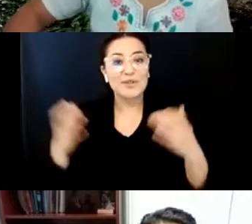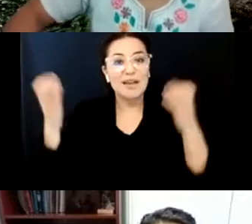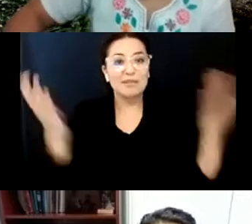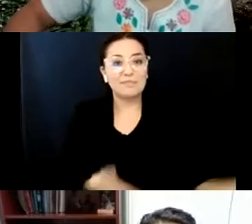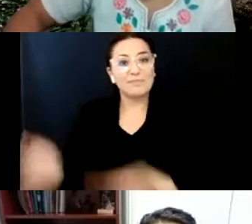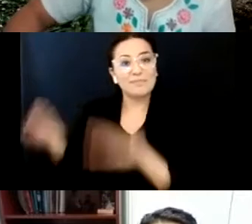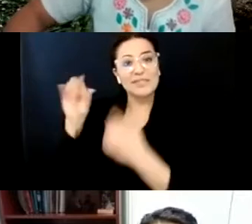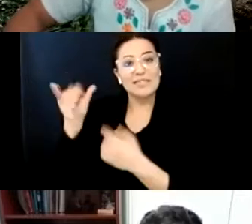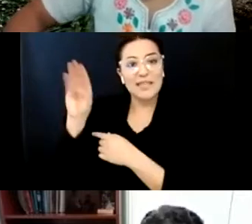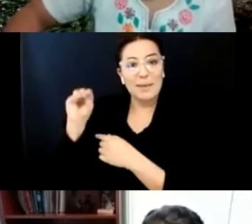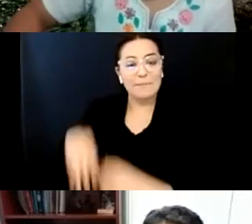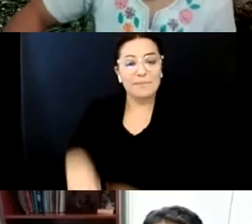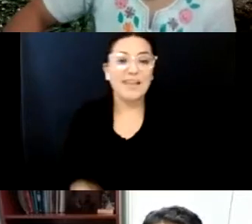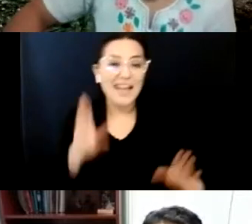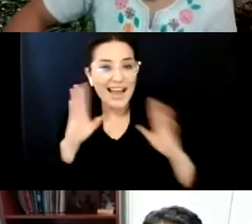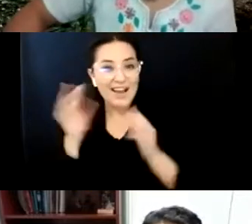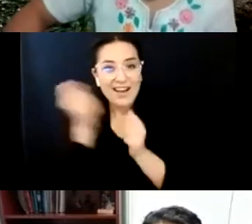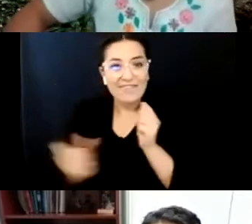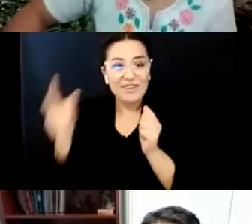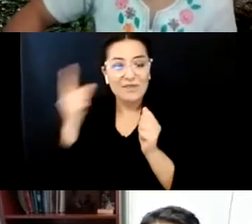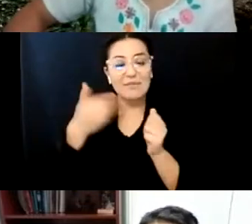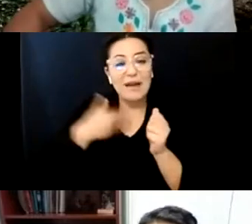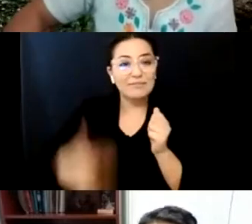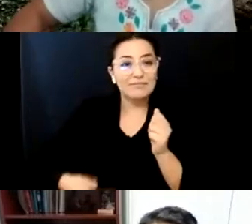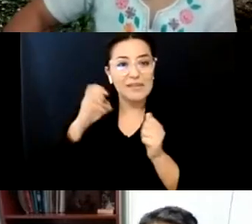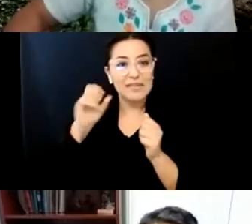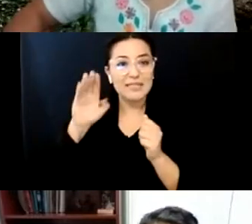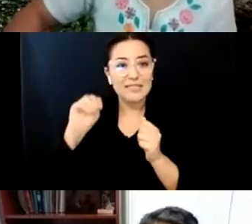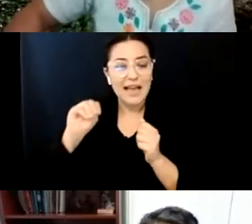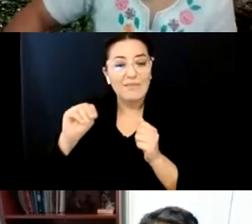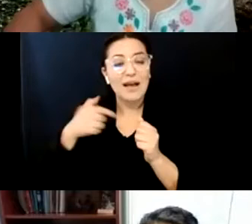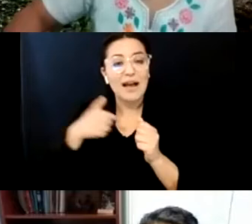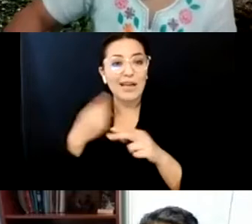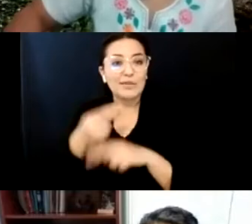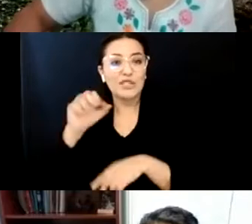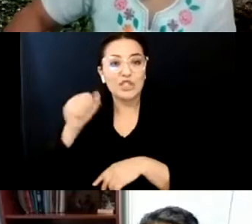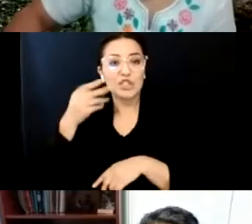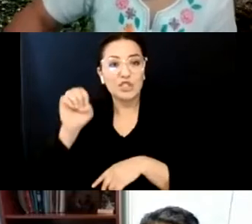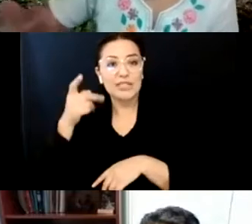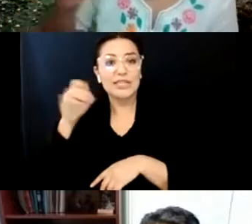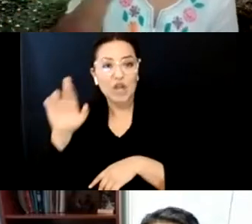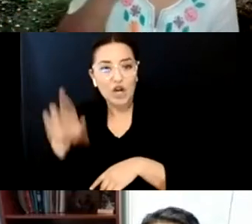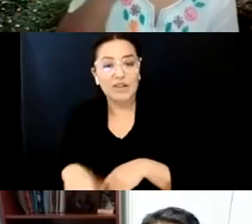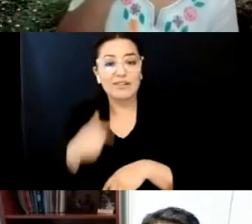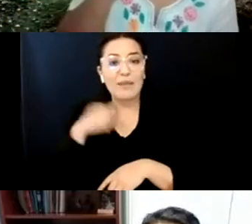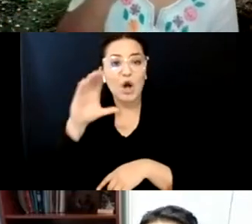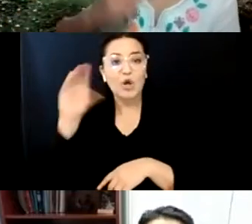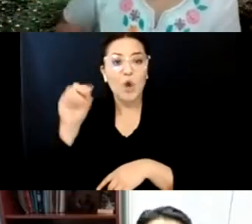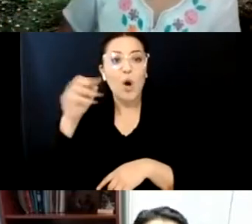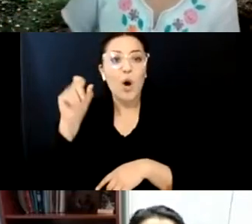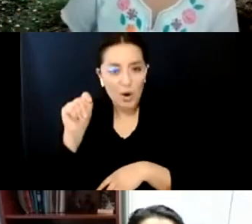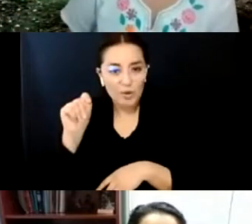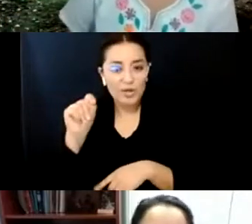Sam. Hi everyone, my name is Sam Lomeli. I use she and they pronouns. I'm one of the co-hosts for today's event, and I'm also